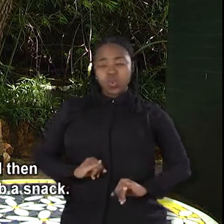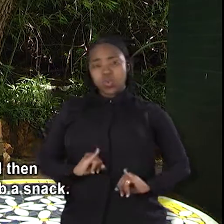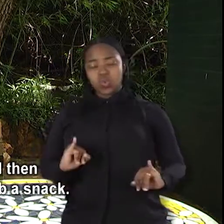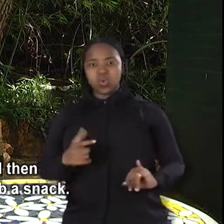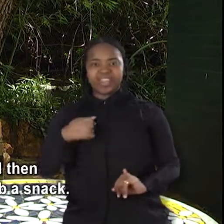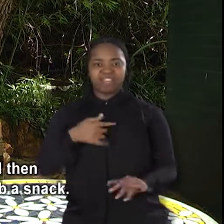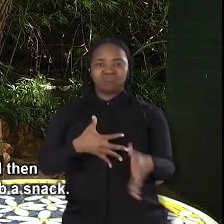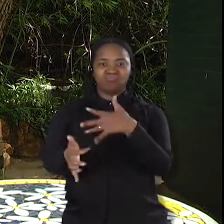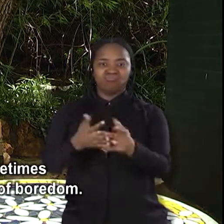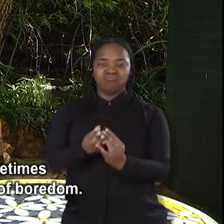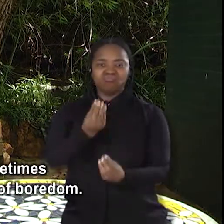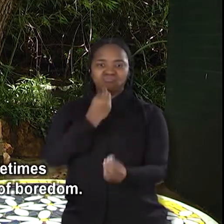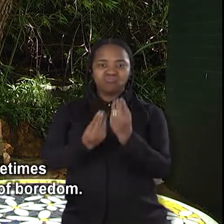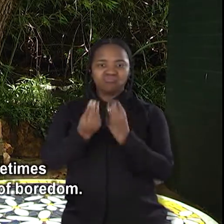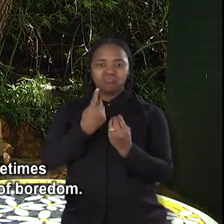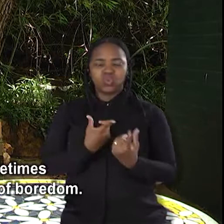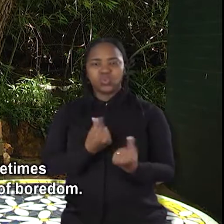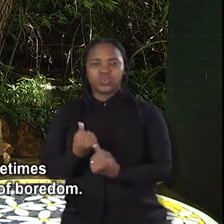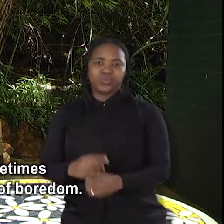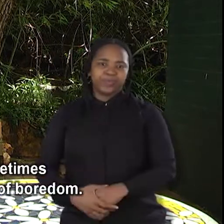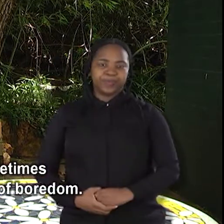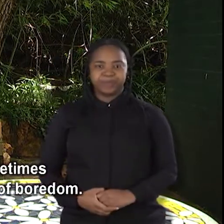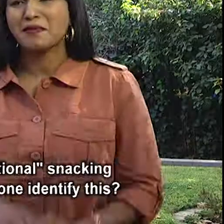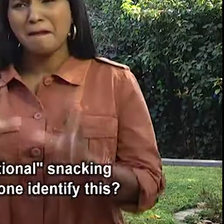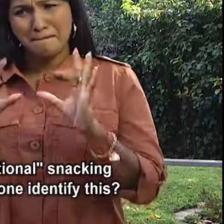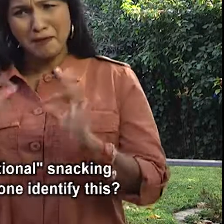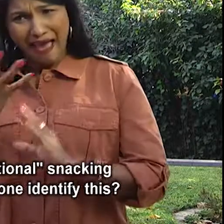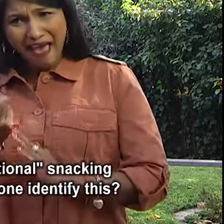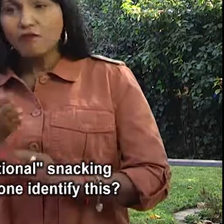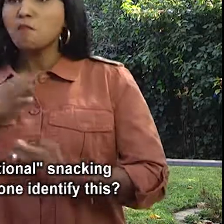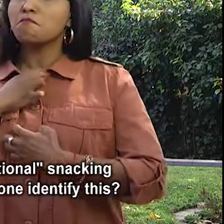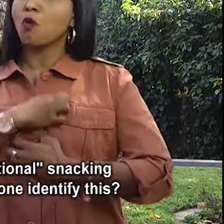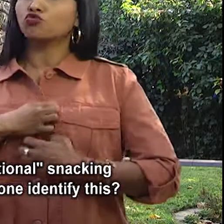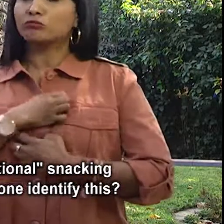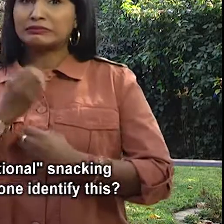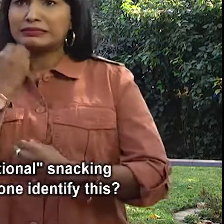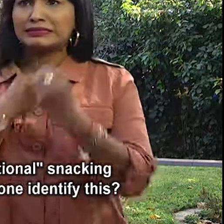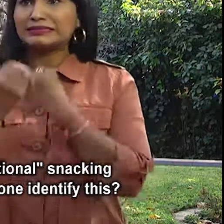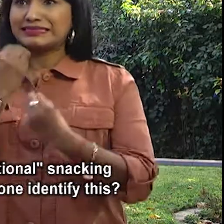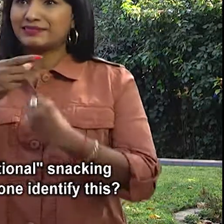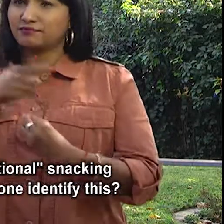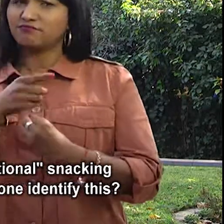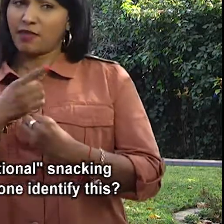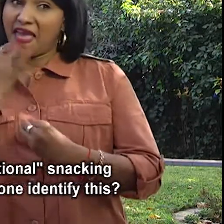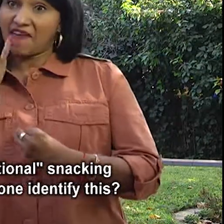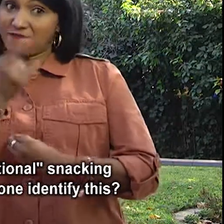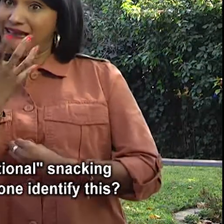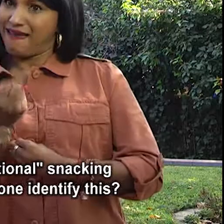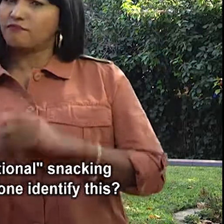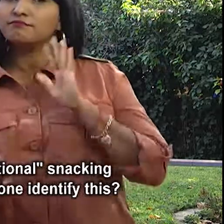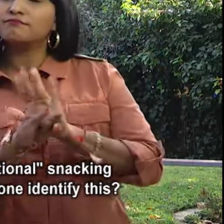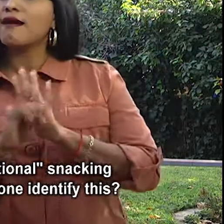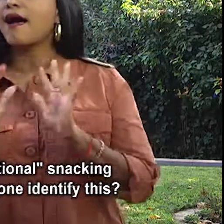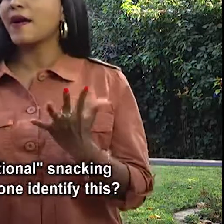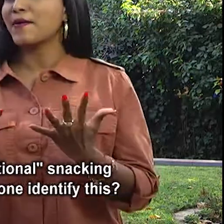you grab a snack Also sometimes out of boredom Is there emotional snacking and how does one identify this?